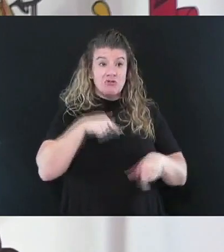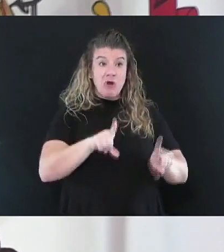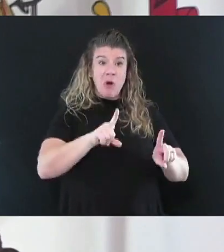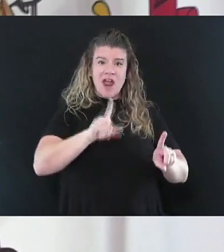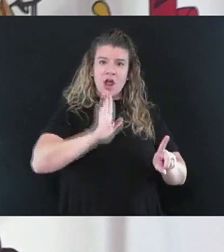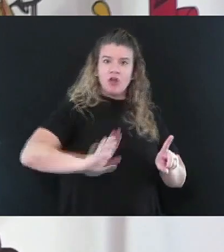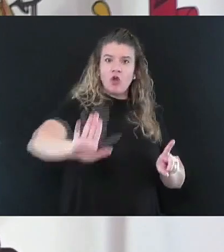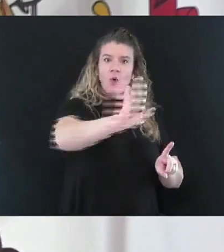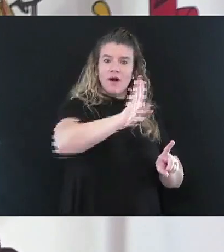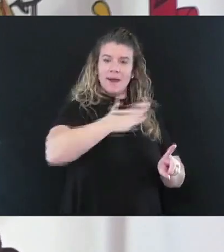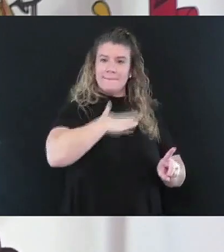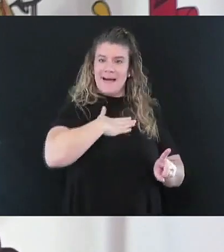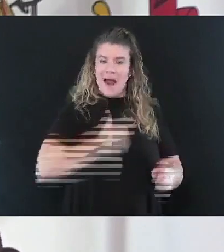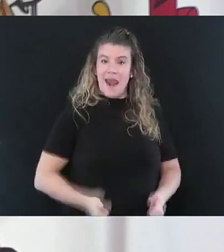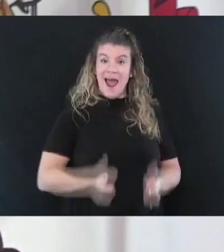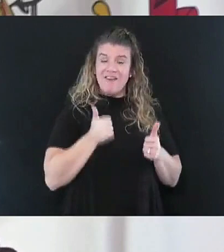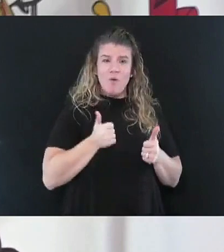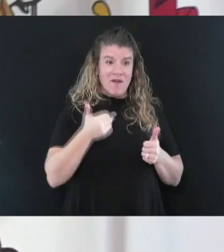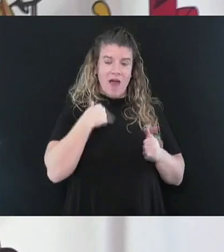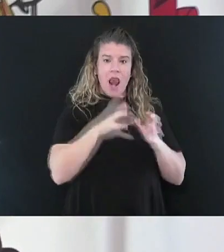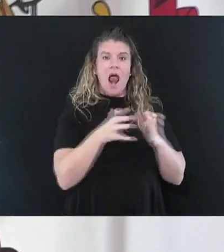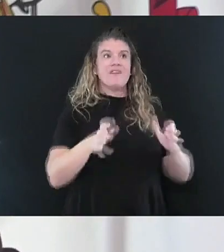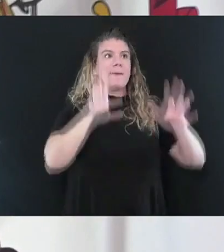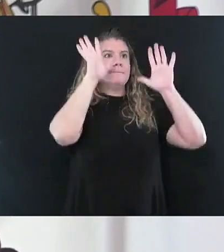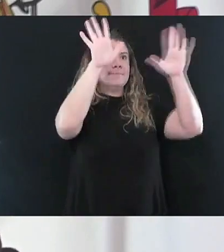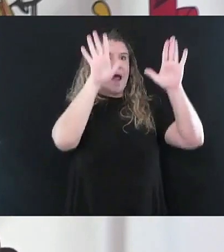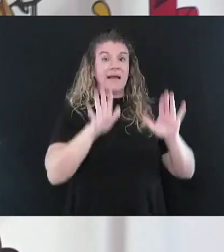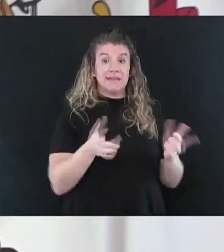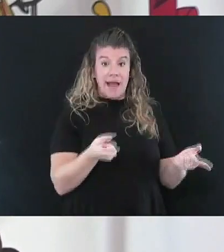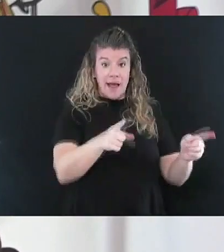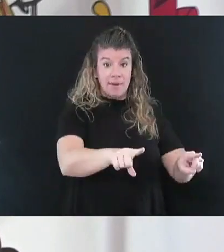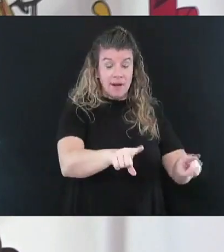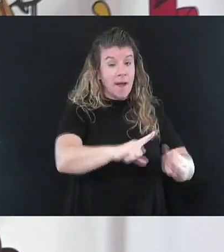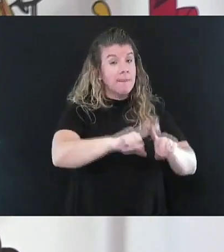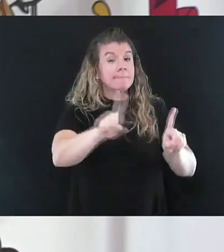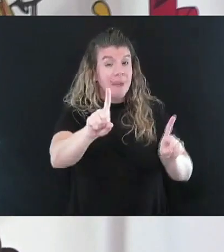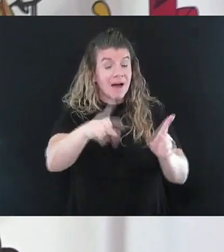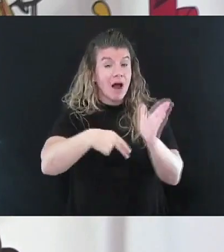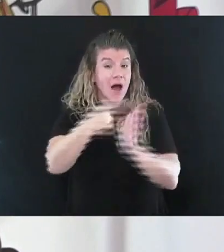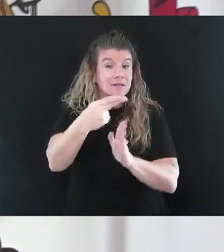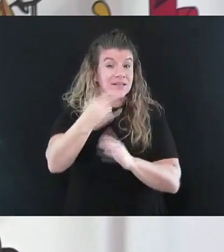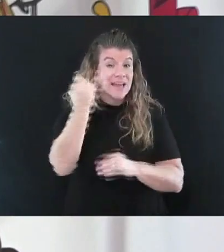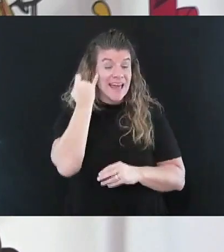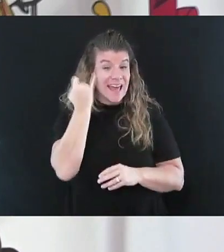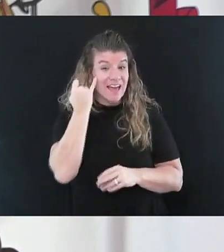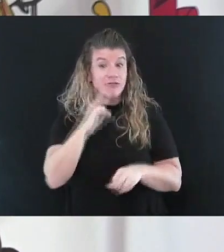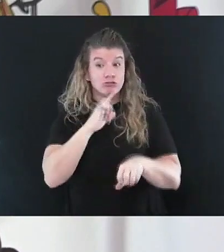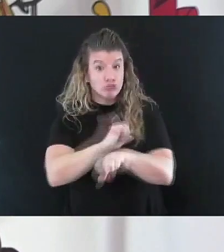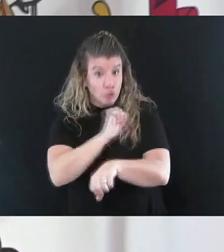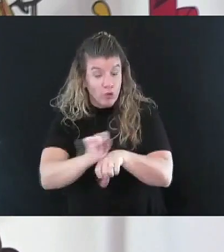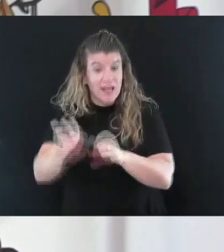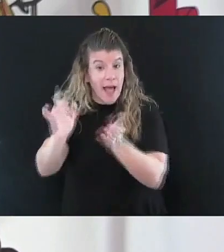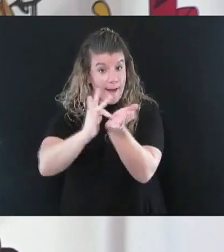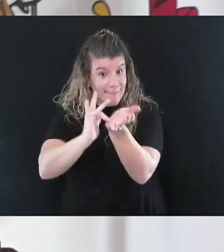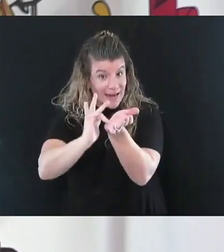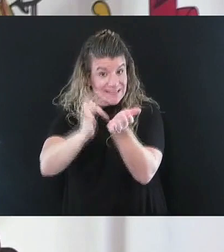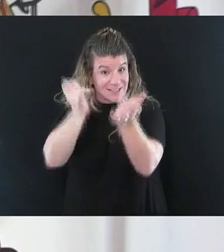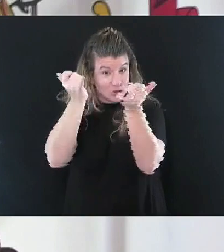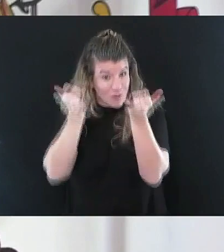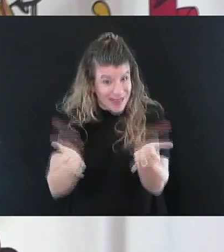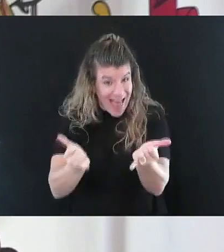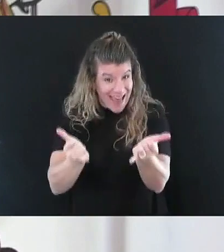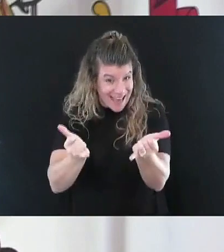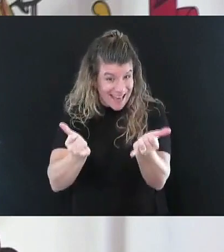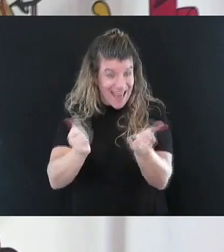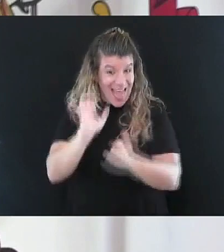lifetimes, but really and truly, if we have a vaccine today that will